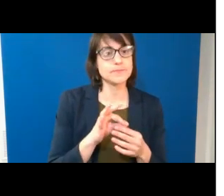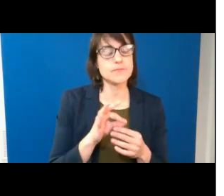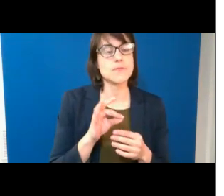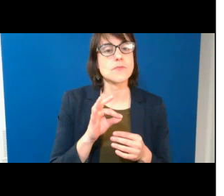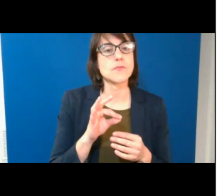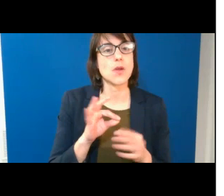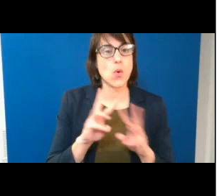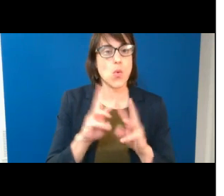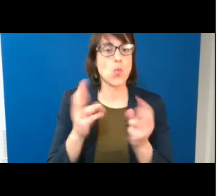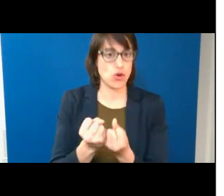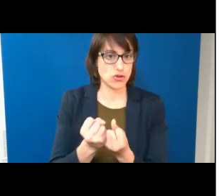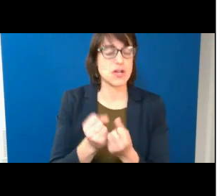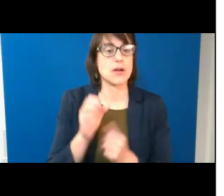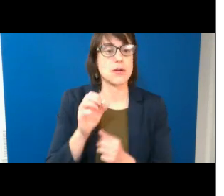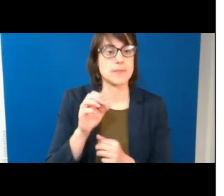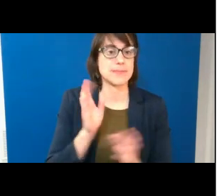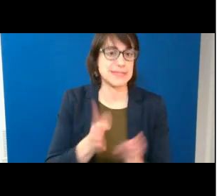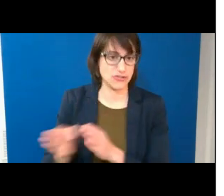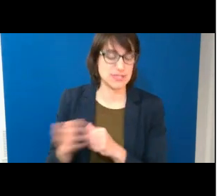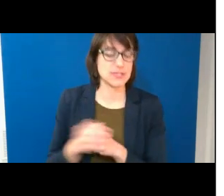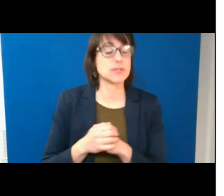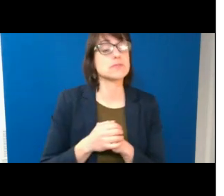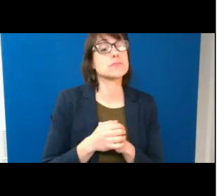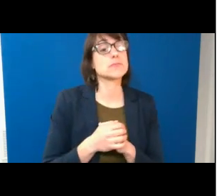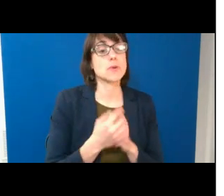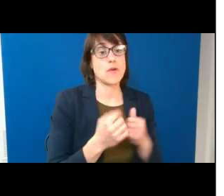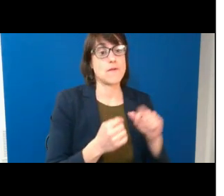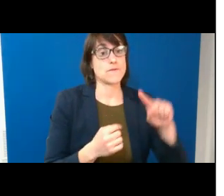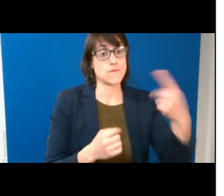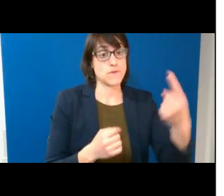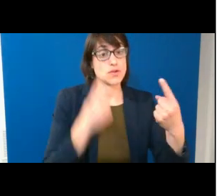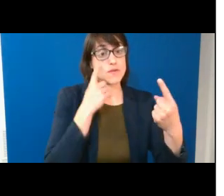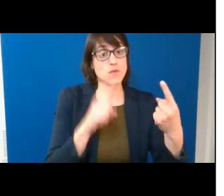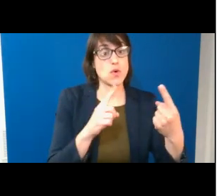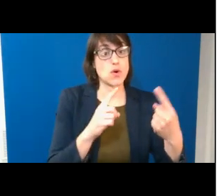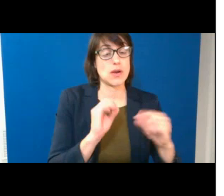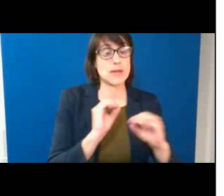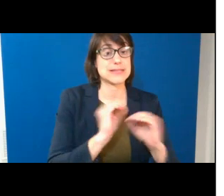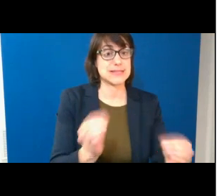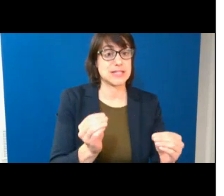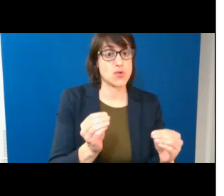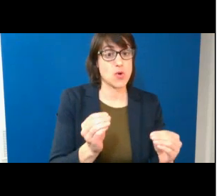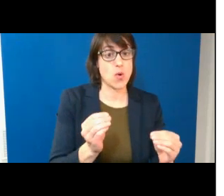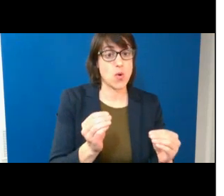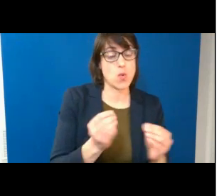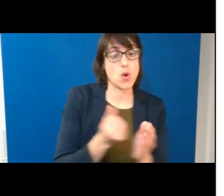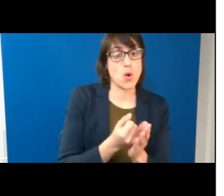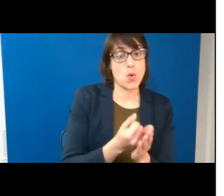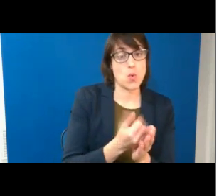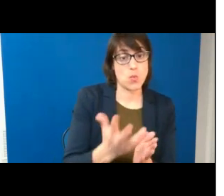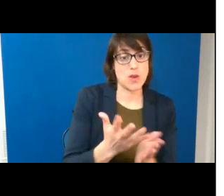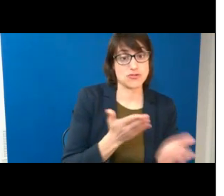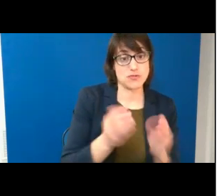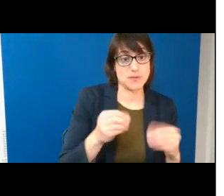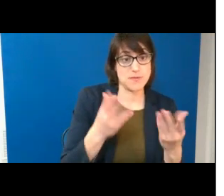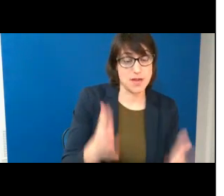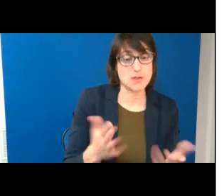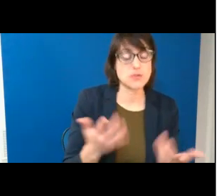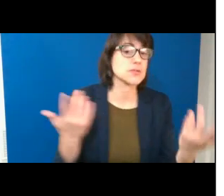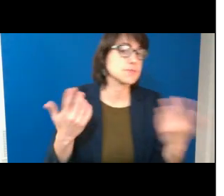will be for zero waste service providers. So that's reuse and refill technologies and companies, composters, recyclers, repair